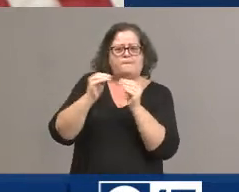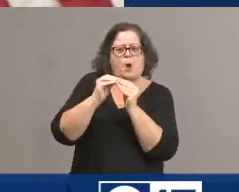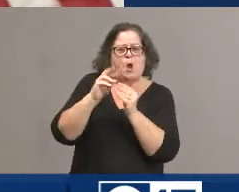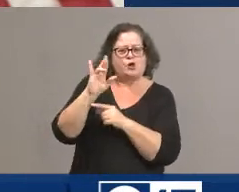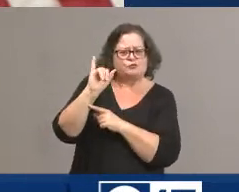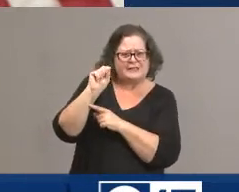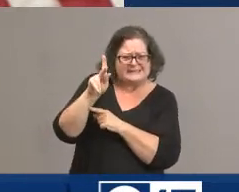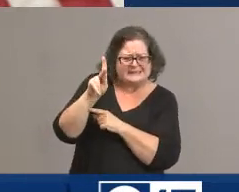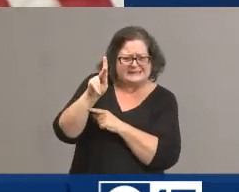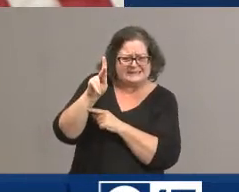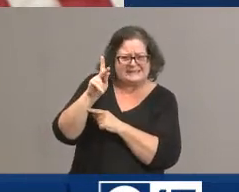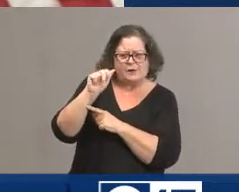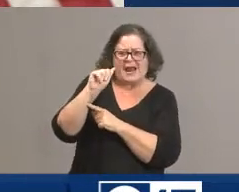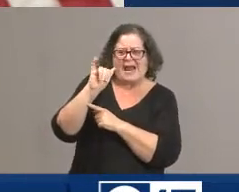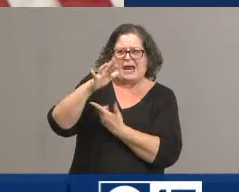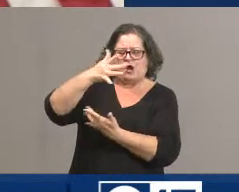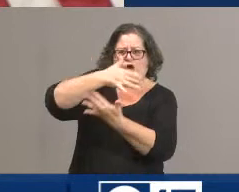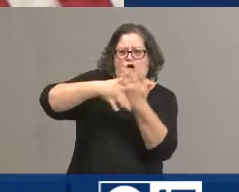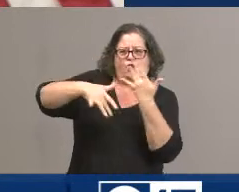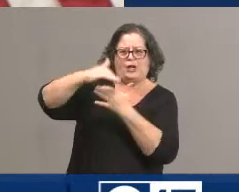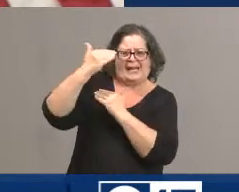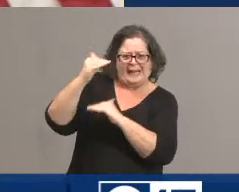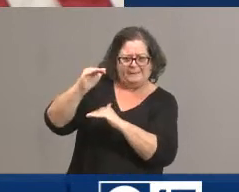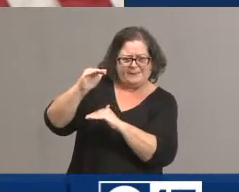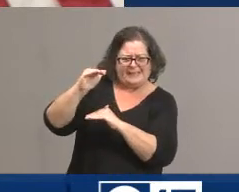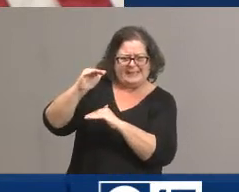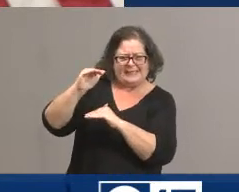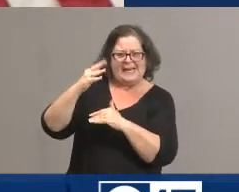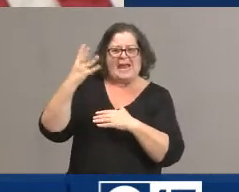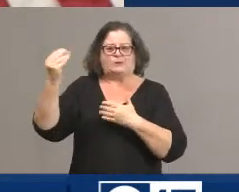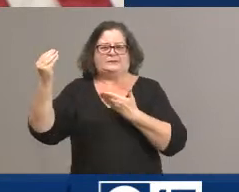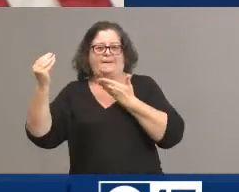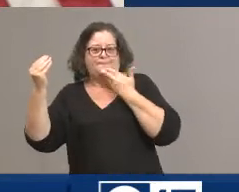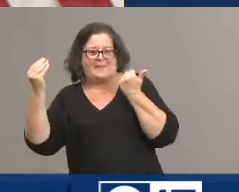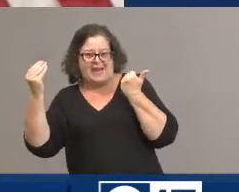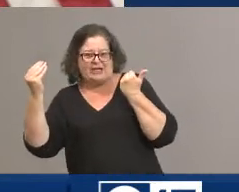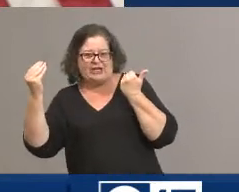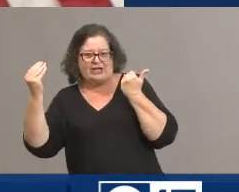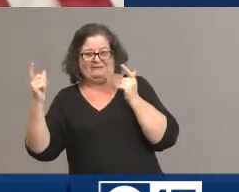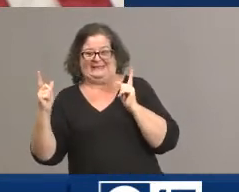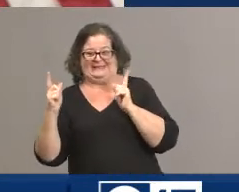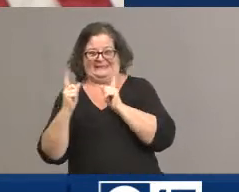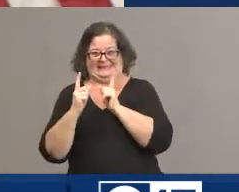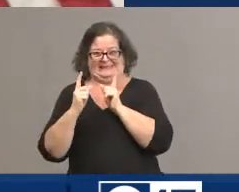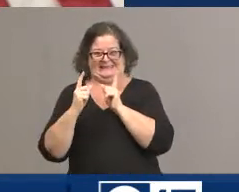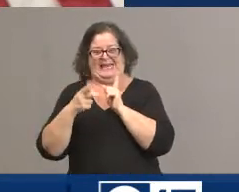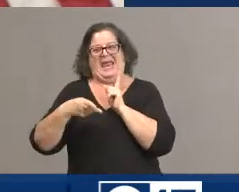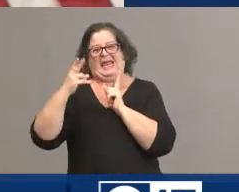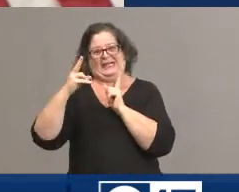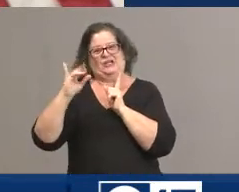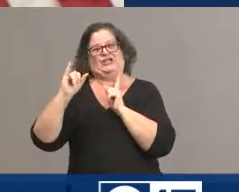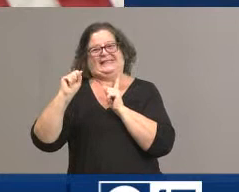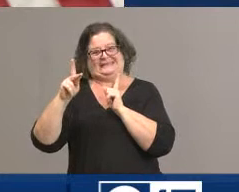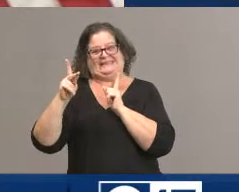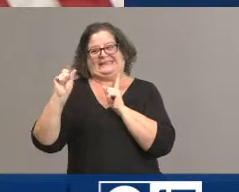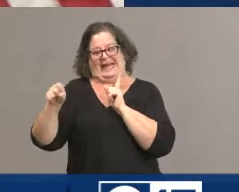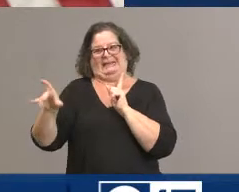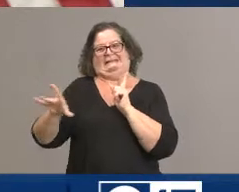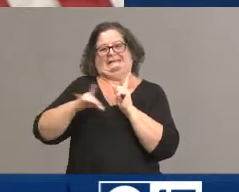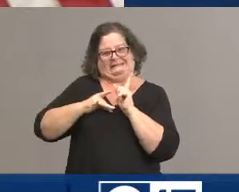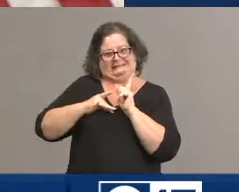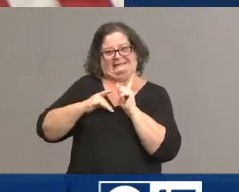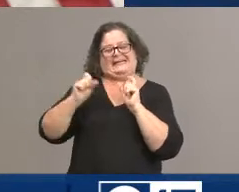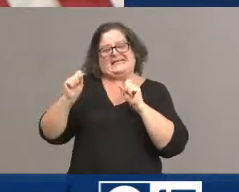in your location, the higher your risk for getting COVID-19. And you want to make sure if you are high risk, so over the